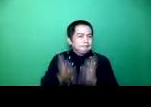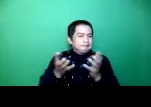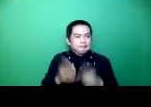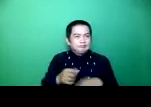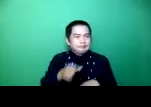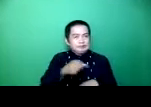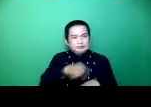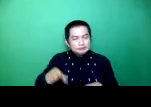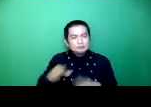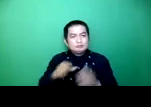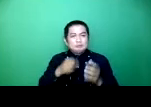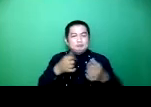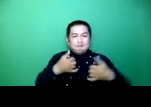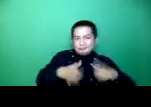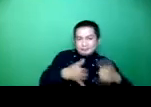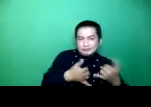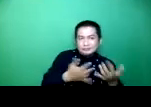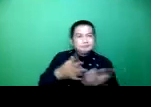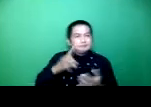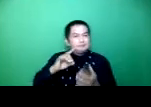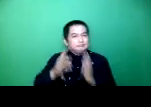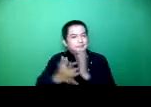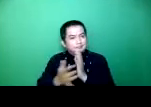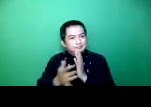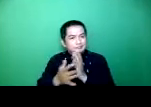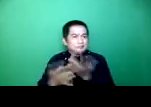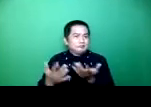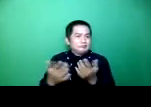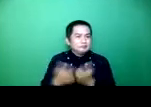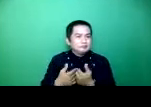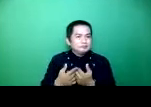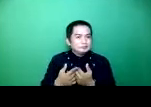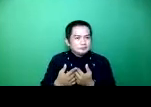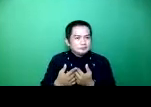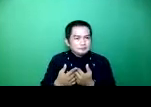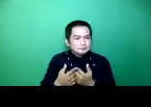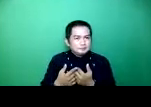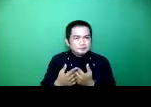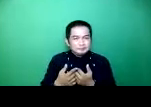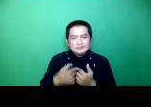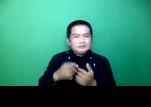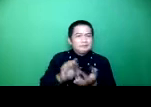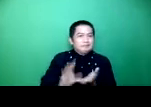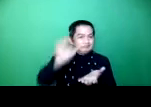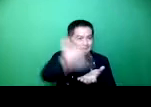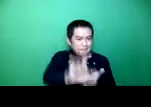it's a digital video game, a digital board game, a digital investment plan.